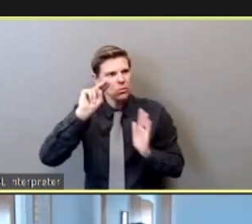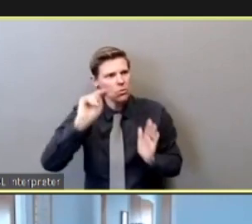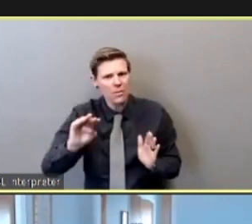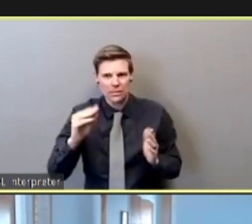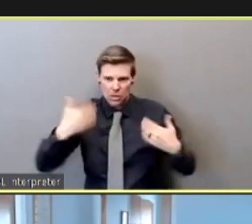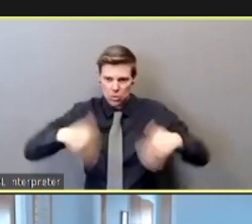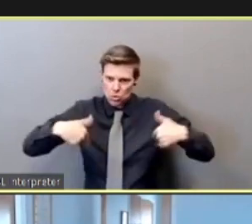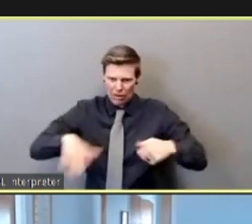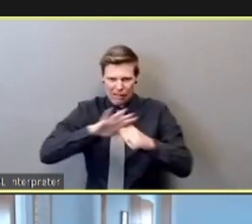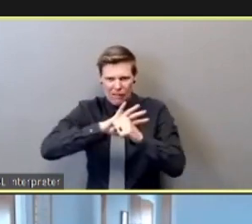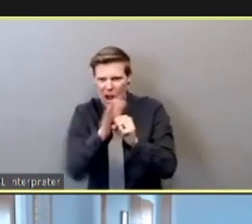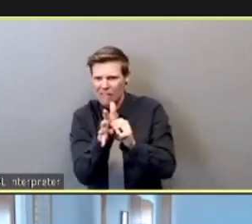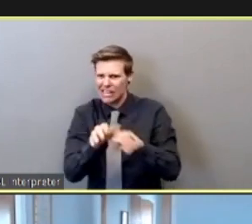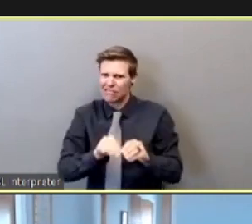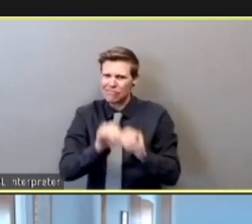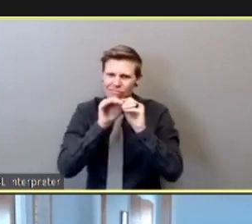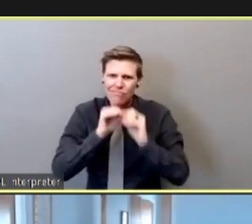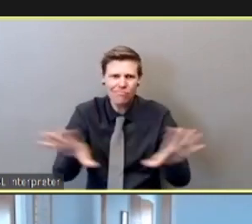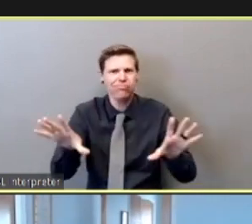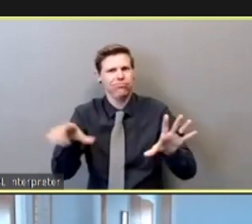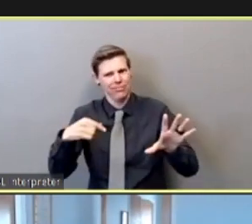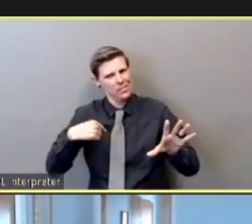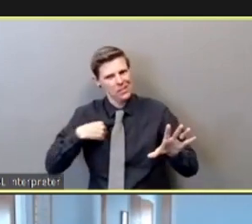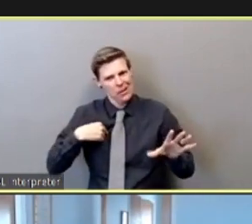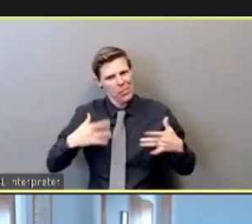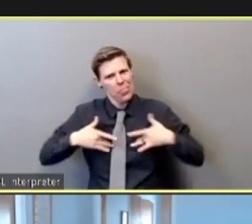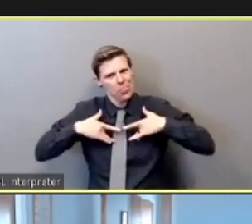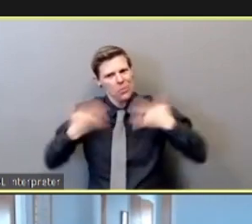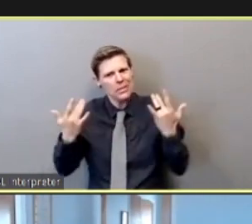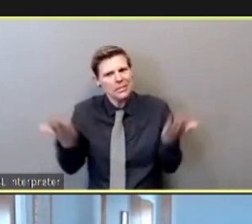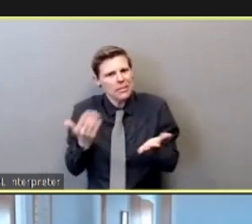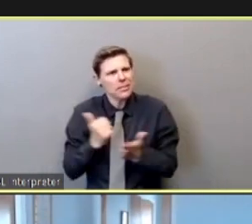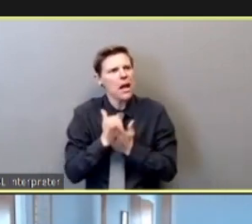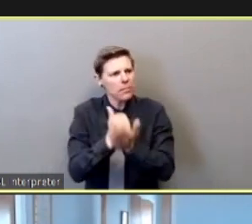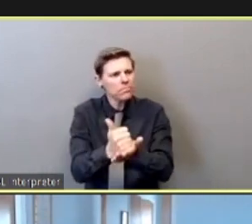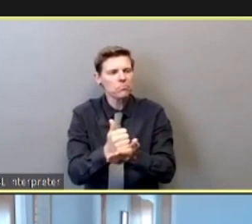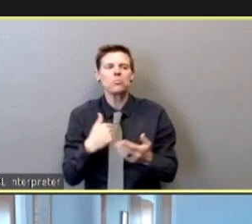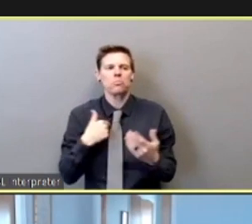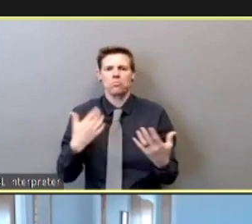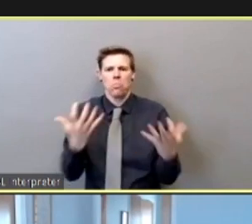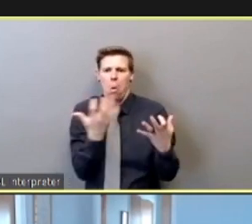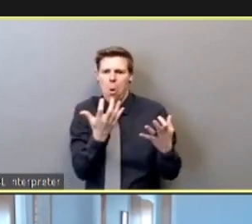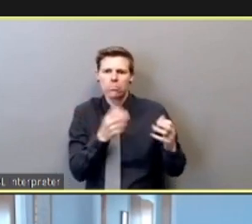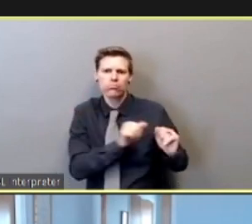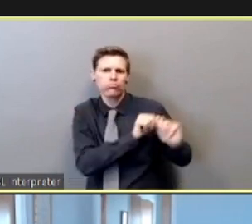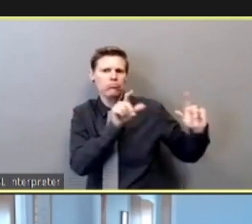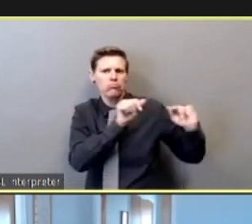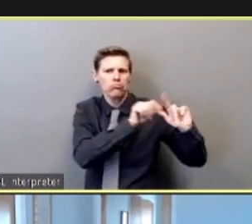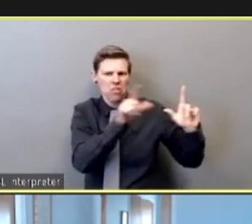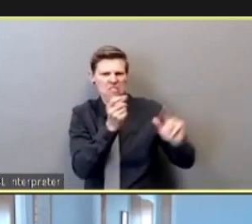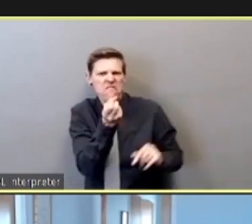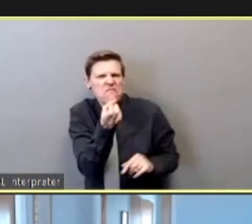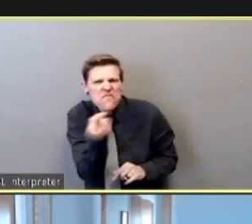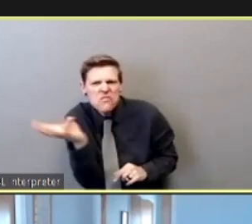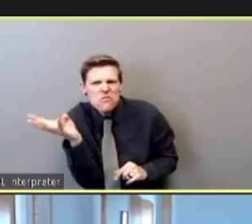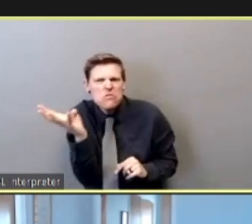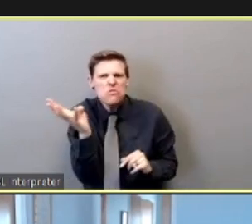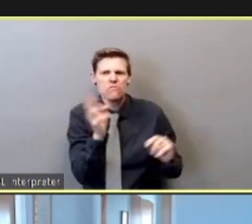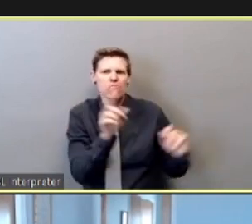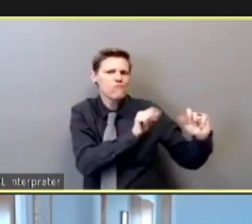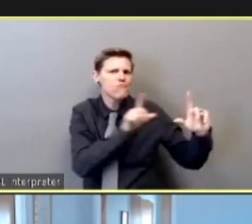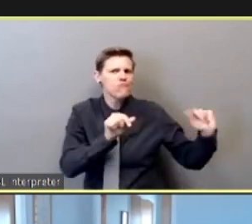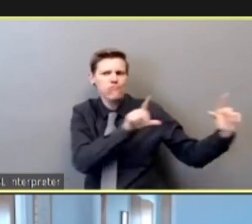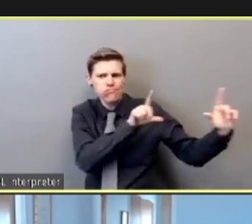pandemic response. So I just have a few slides today. The first one is